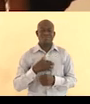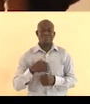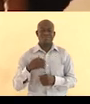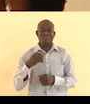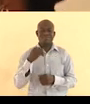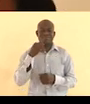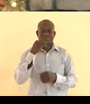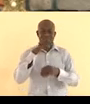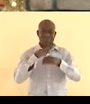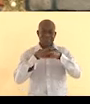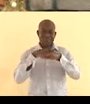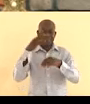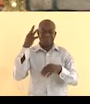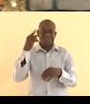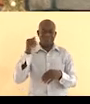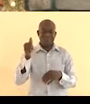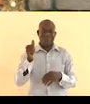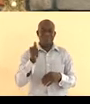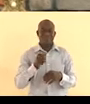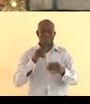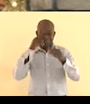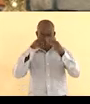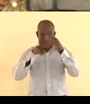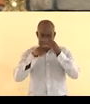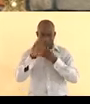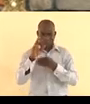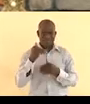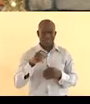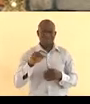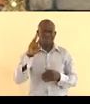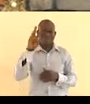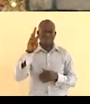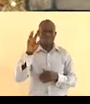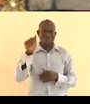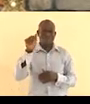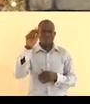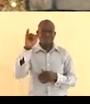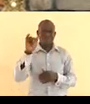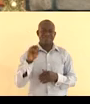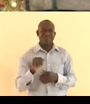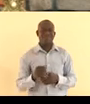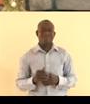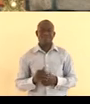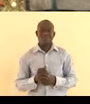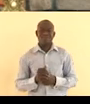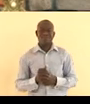prophet. Now, why are you a prophet? No, be better, but no, be prophet. No.